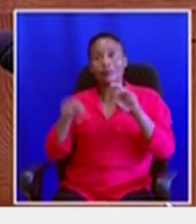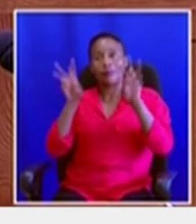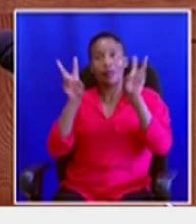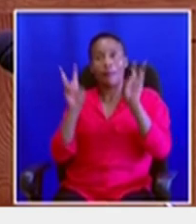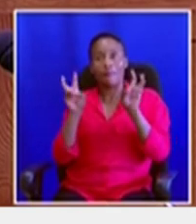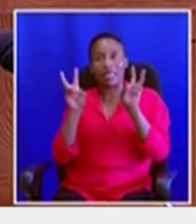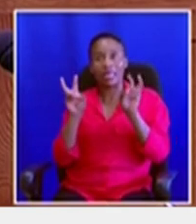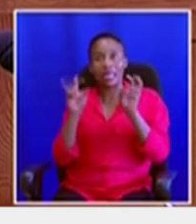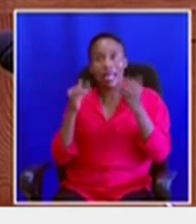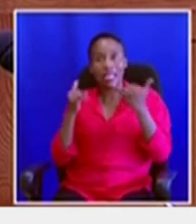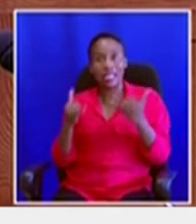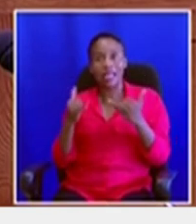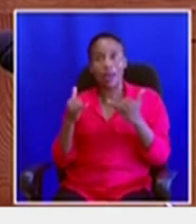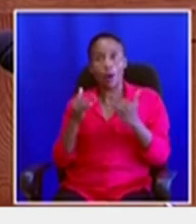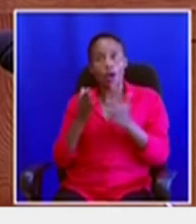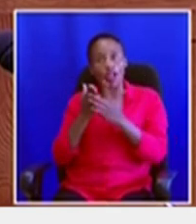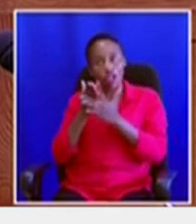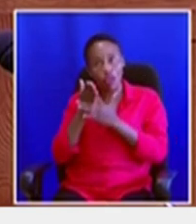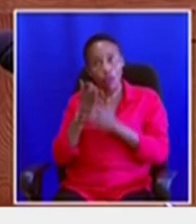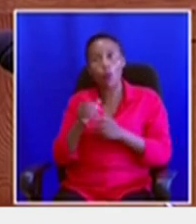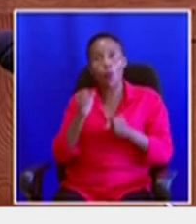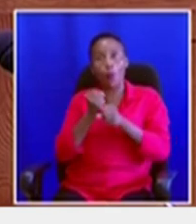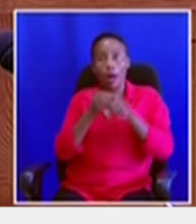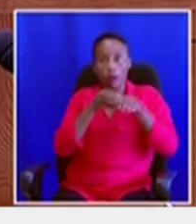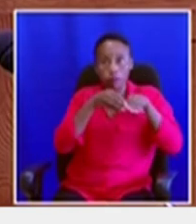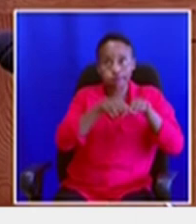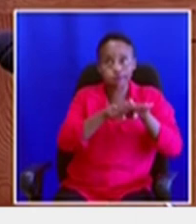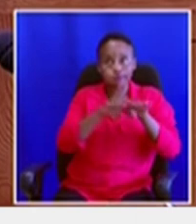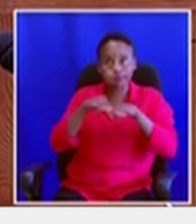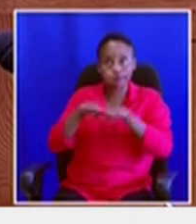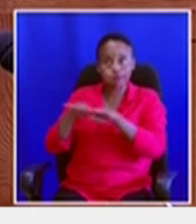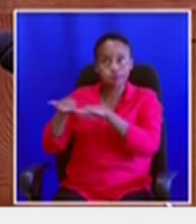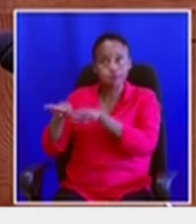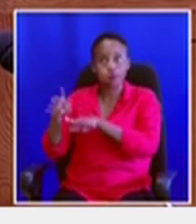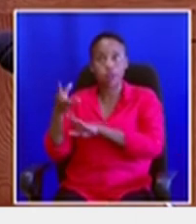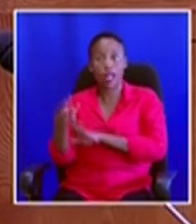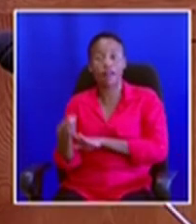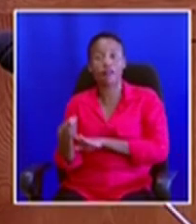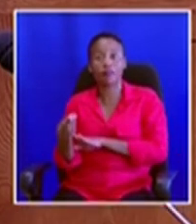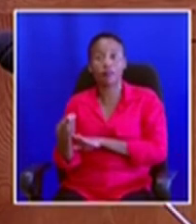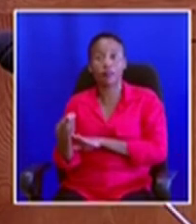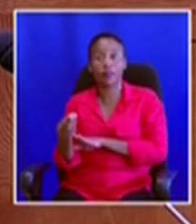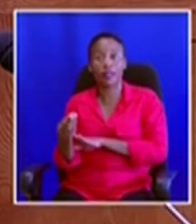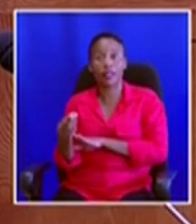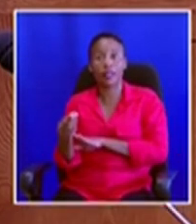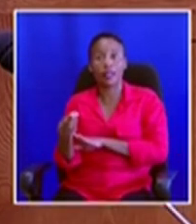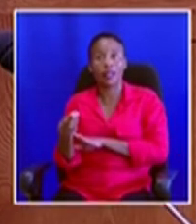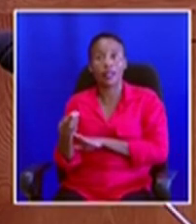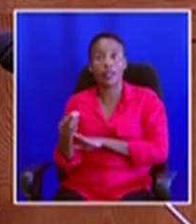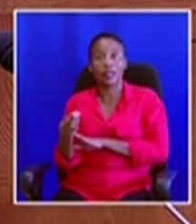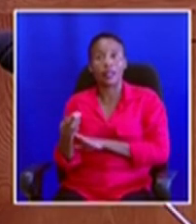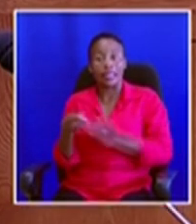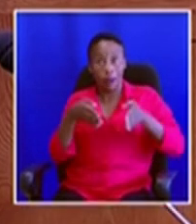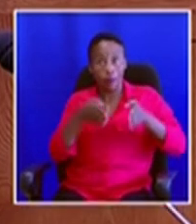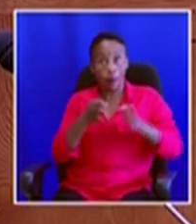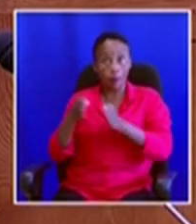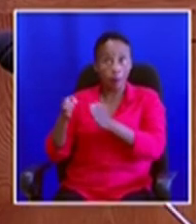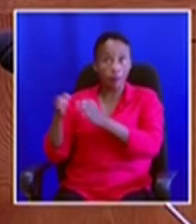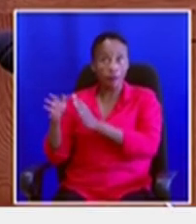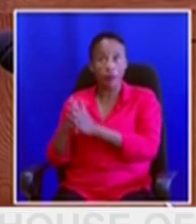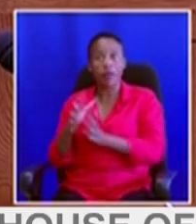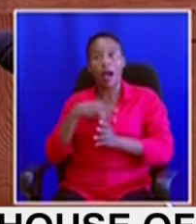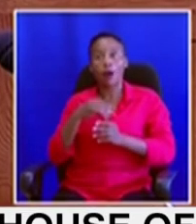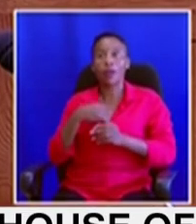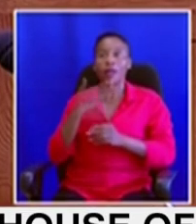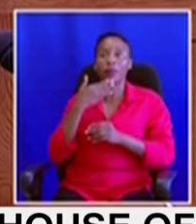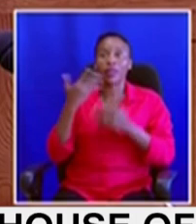are now, through the work streams that we have, being attended to. And I wish to thank Deputy